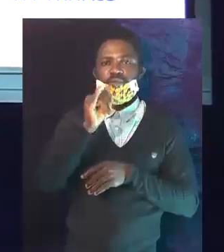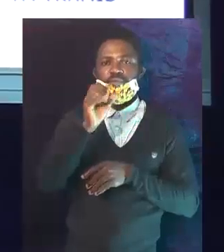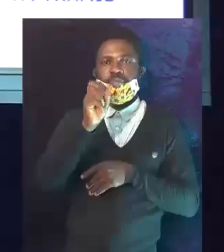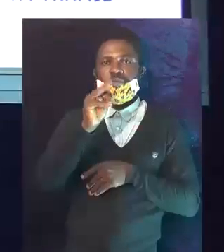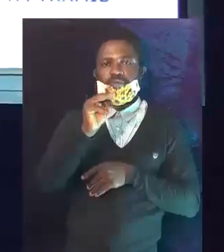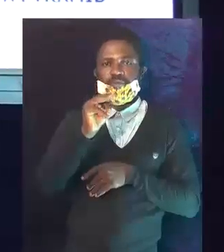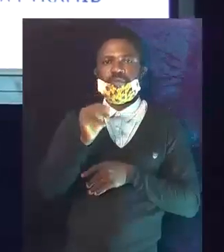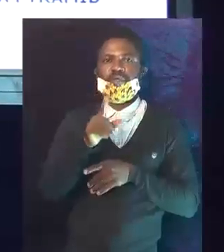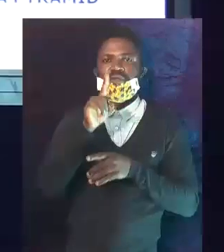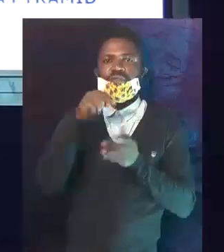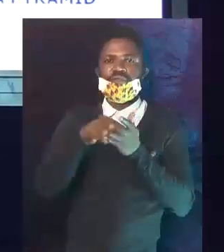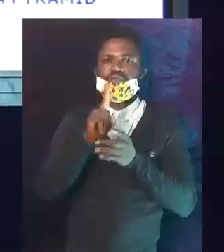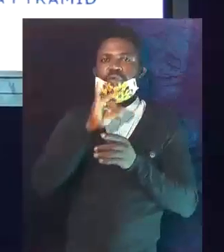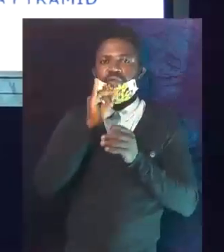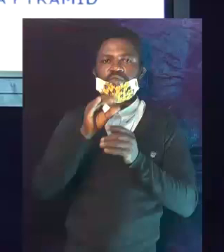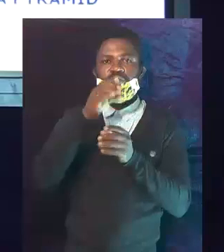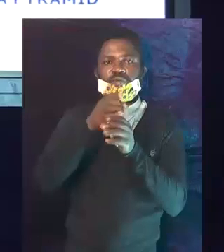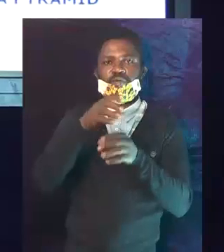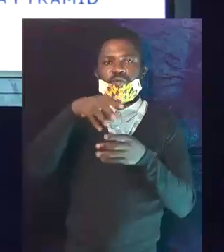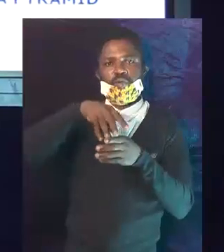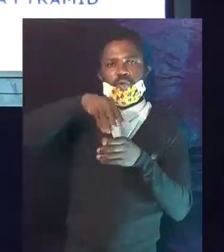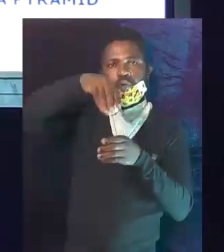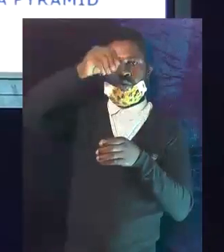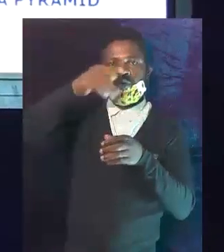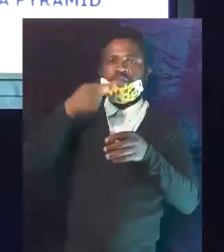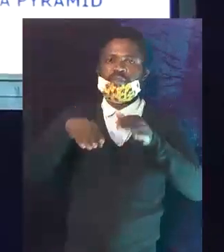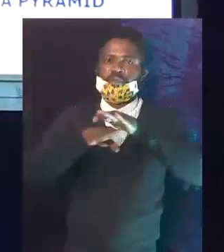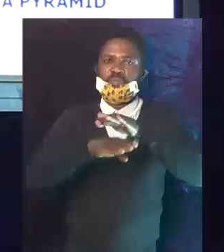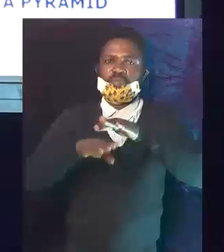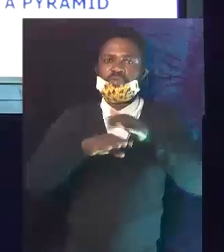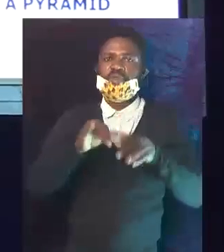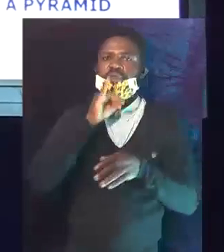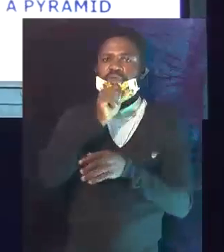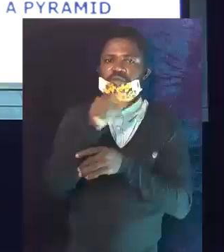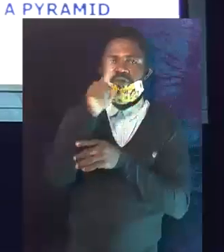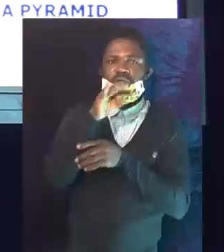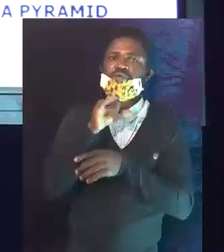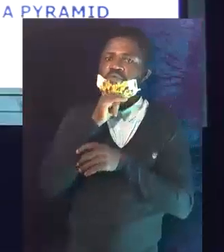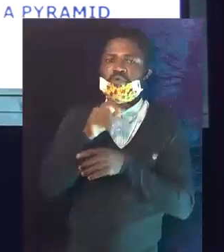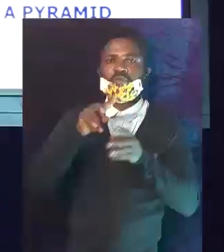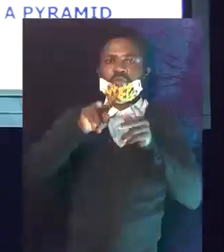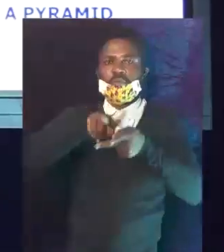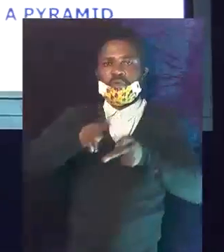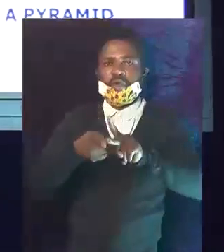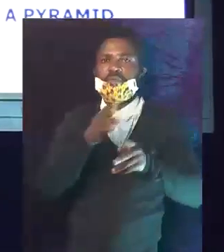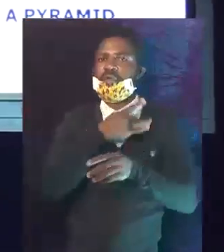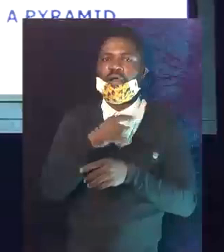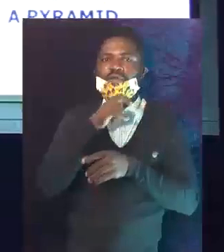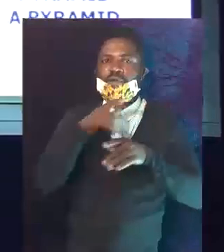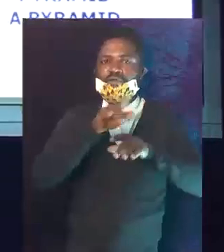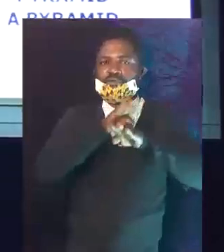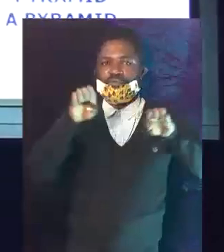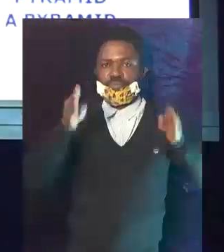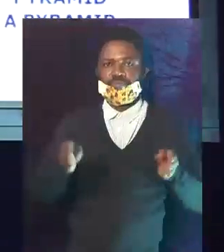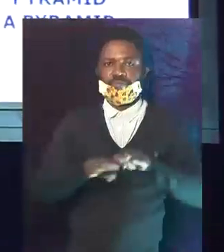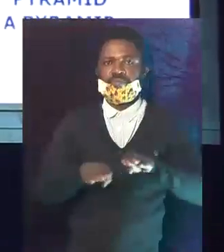or a rectangular prism. This one is a cone because the base is a circle. It is not a pyramid and it is not a prism. This